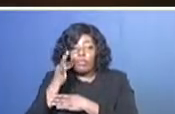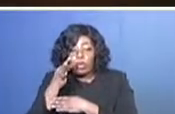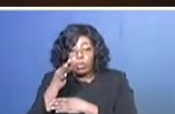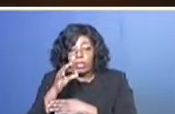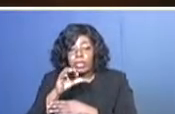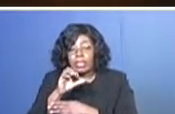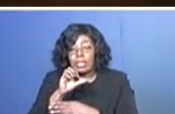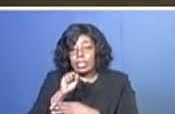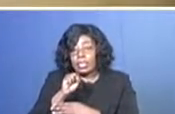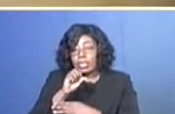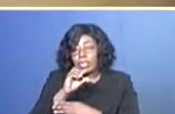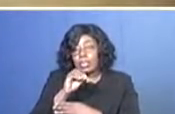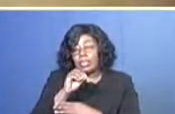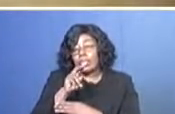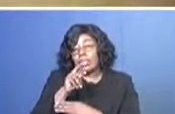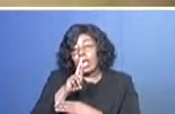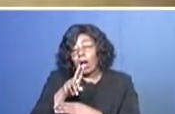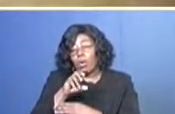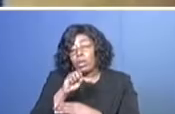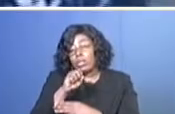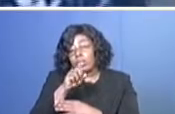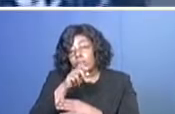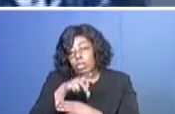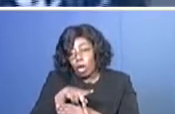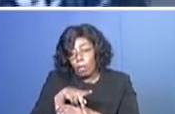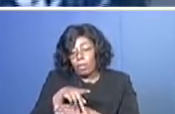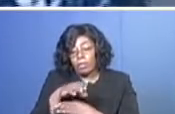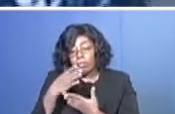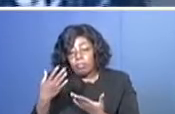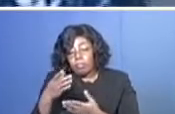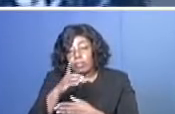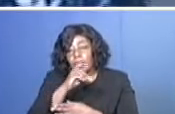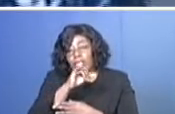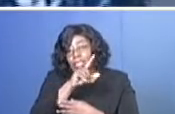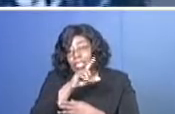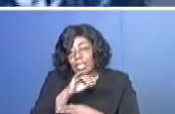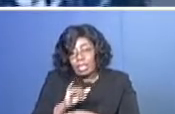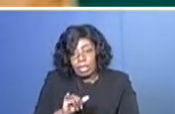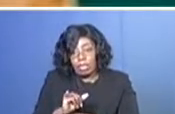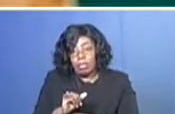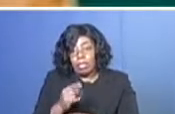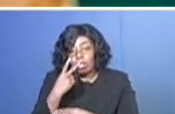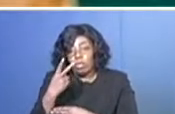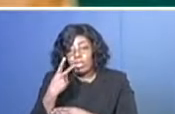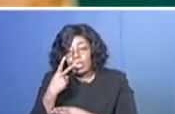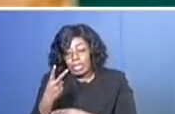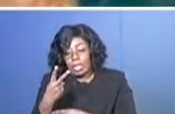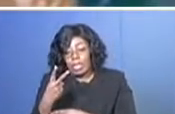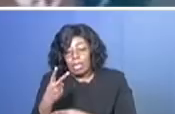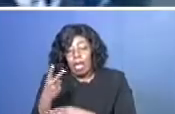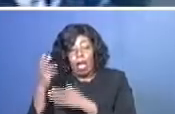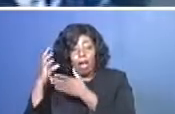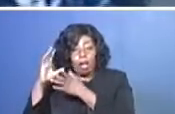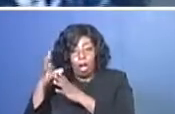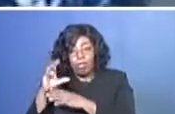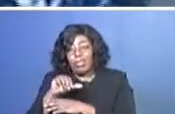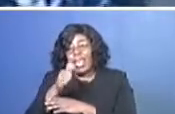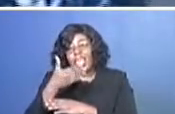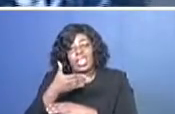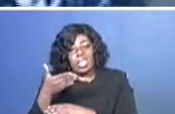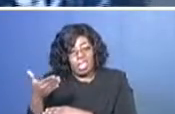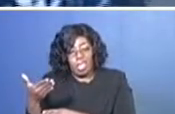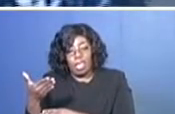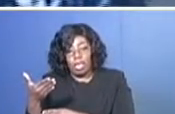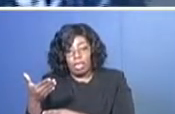soursop, mami, sapodilla, and then the meats that you would see would be like red meat, conch, anything that